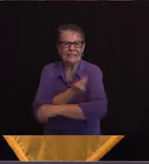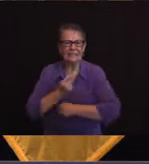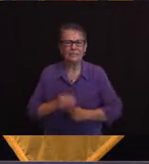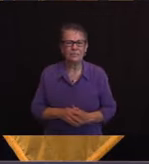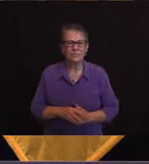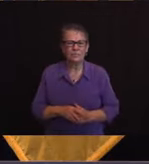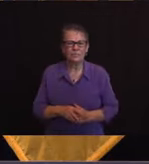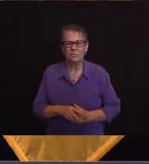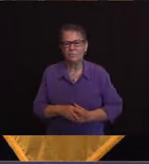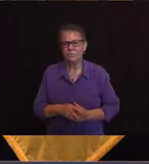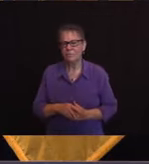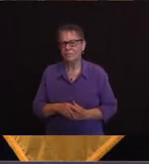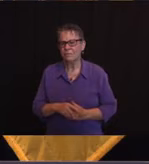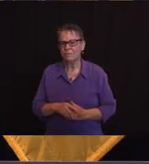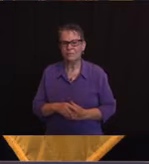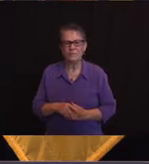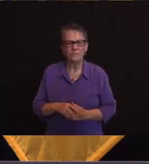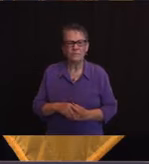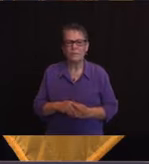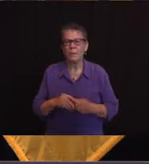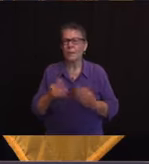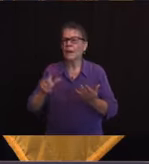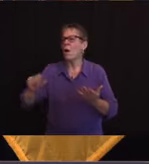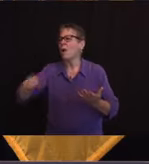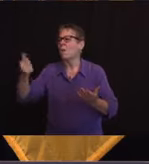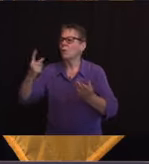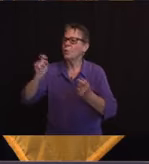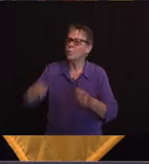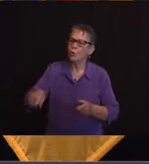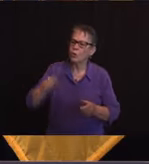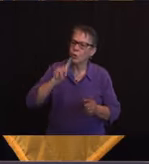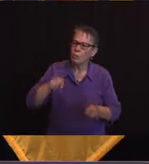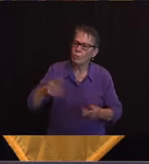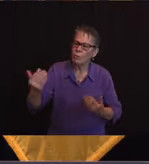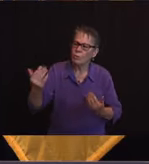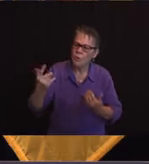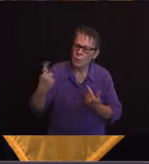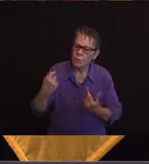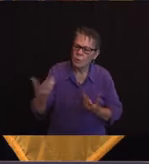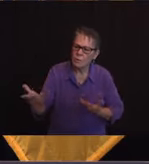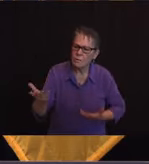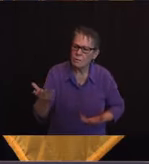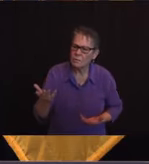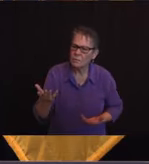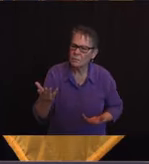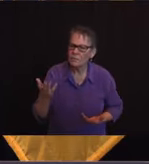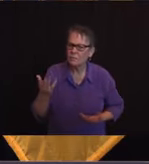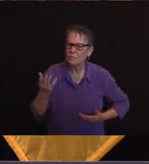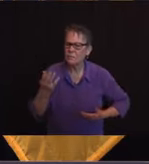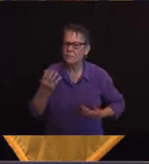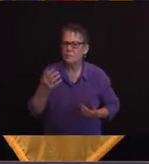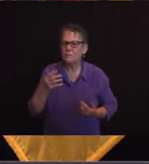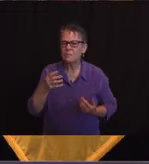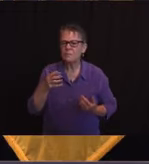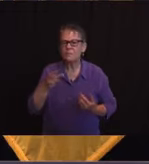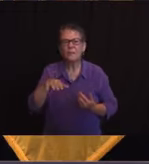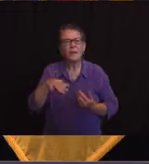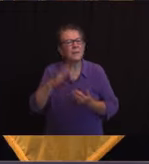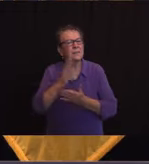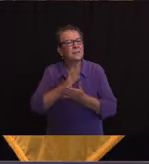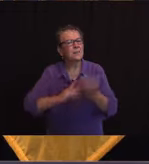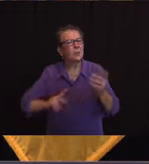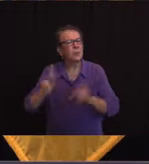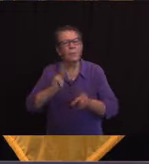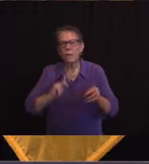their $300 supplemental unemployment. Is your administration aware of a problem? Do you know what a problem, and if so, what that